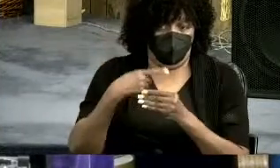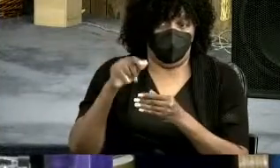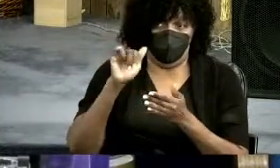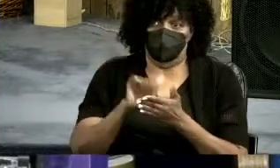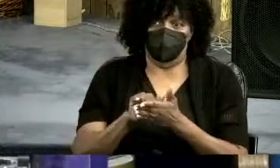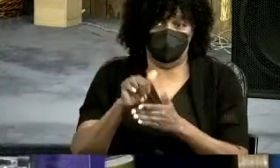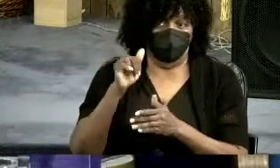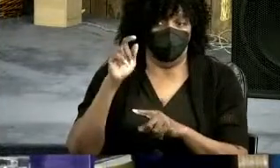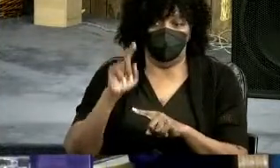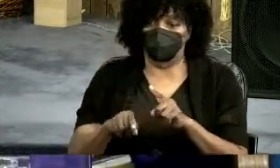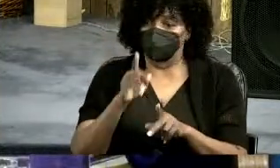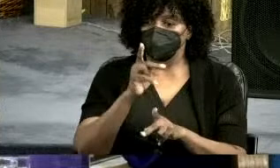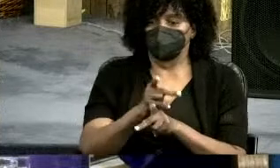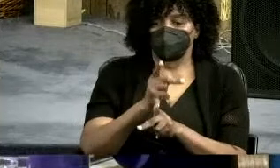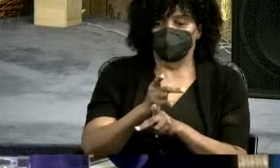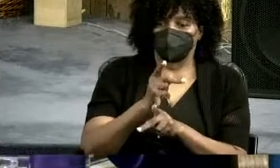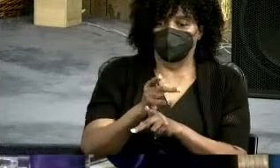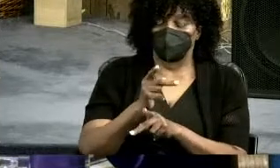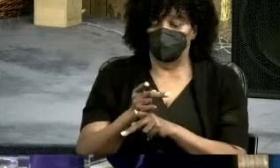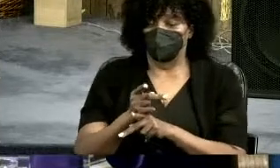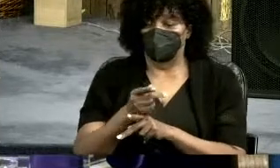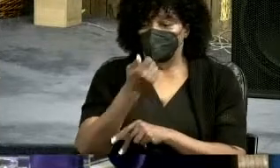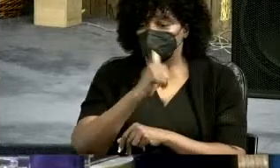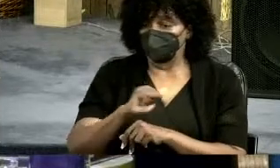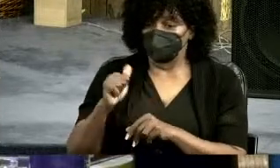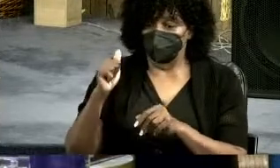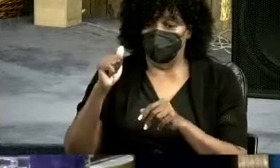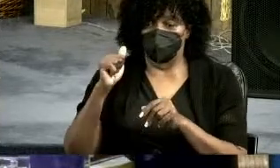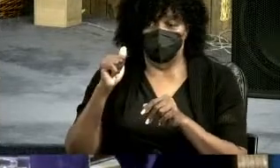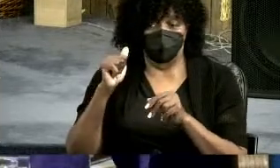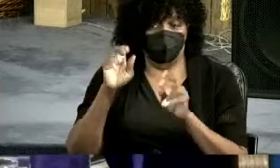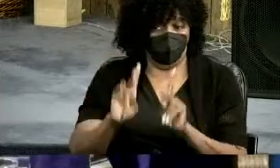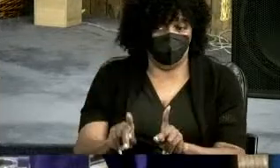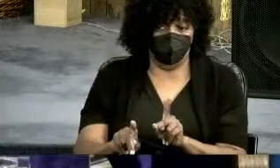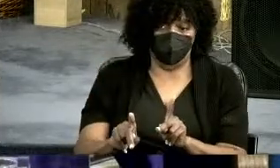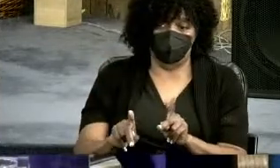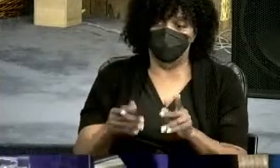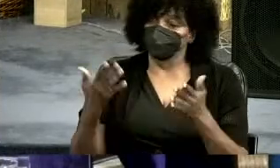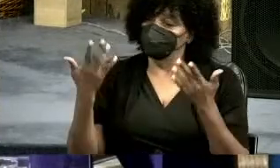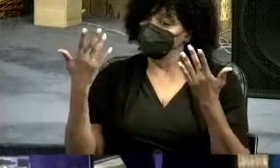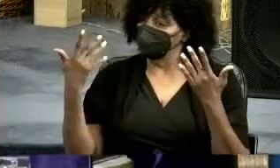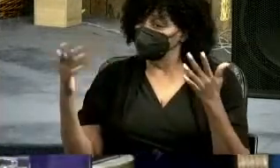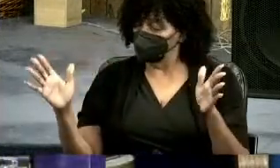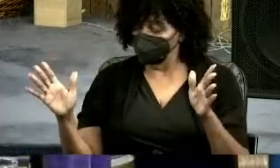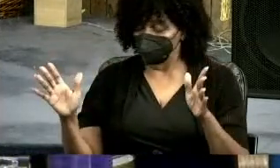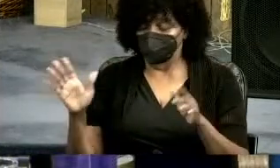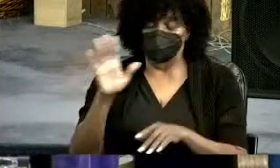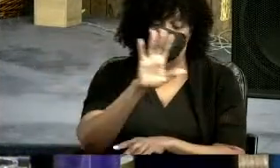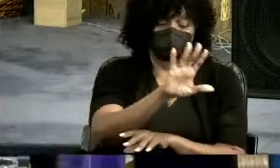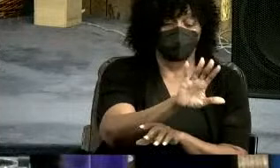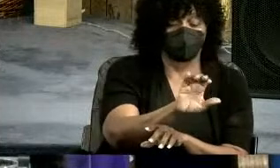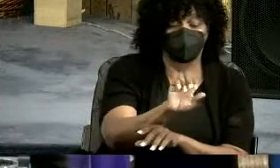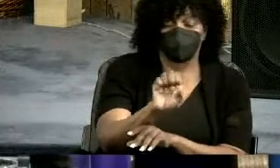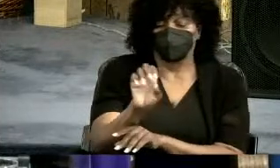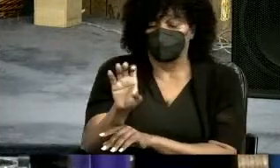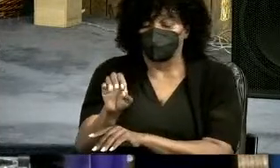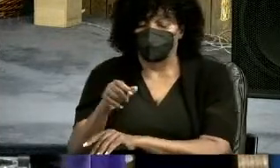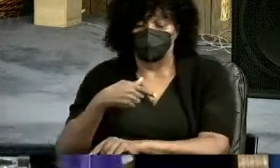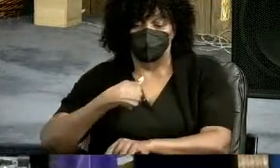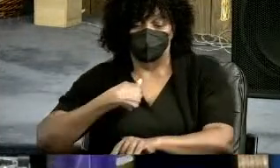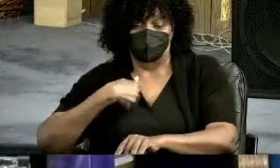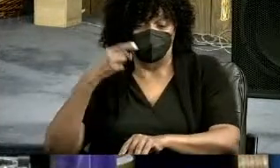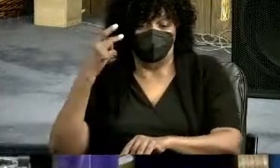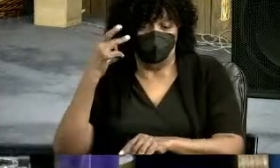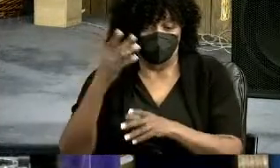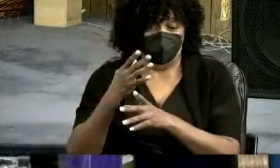keep nobody. As soon as you have an associate and they go on this screen, it's all over, right? So, but I'm saying